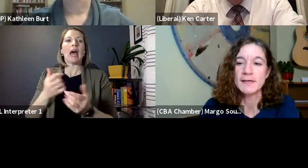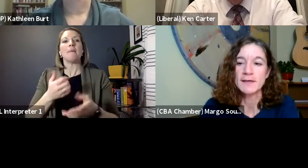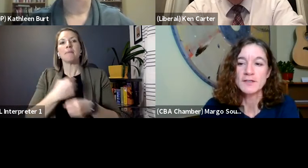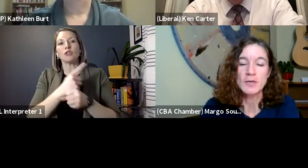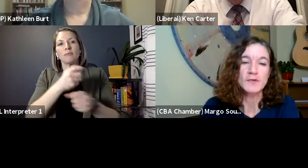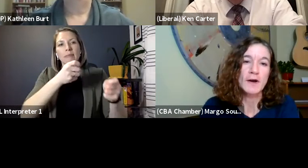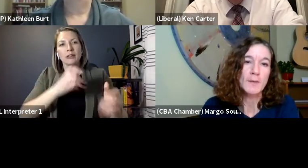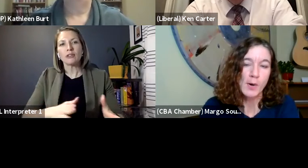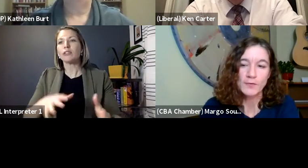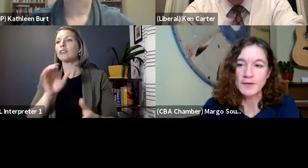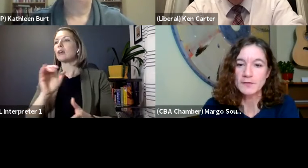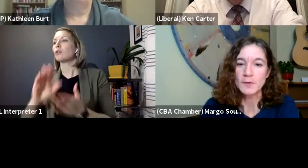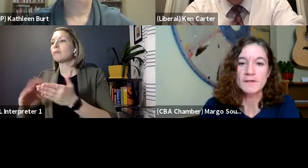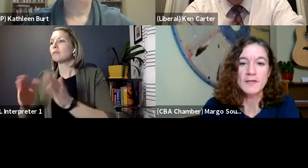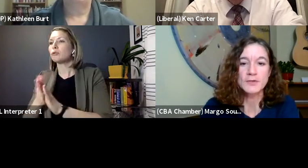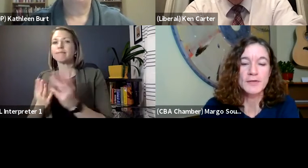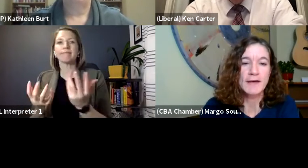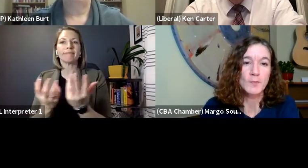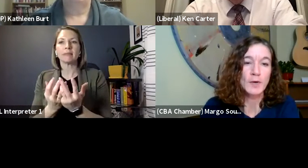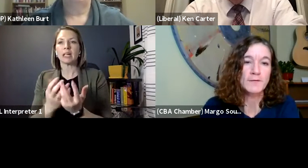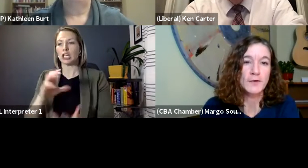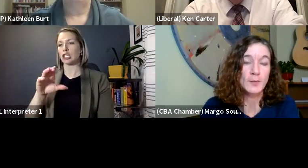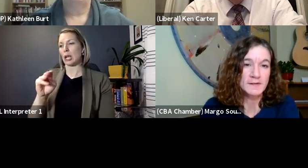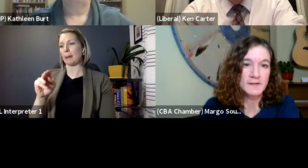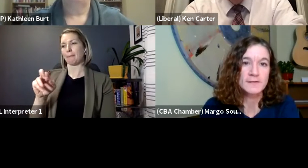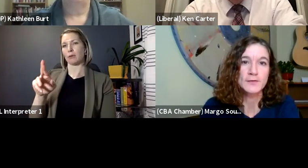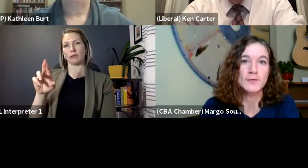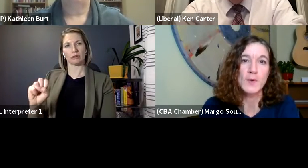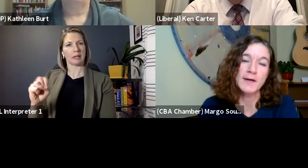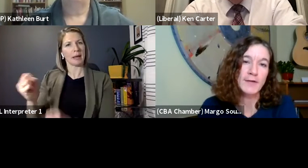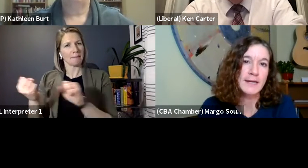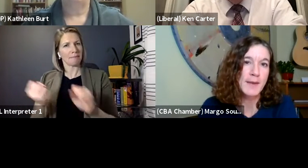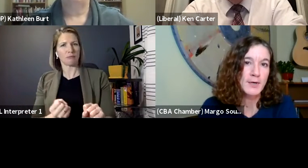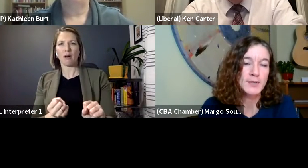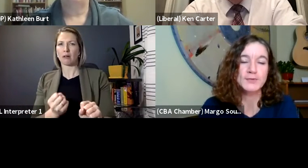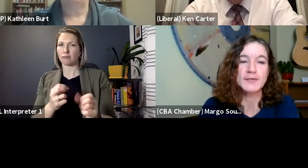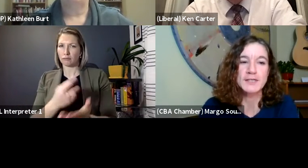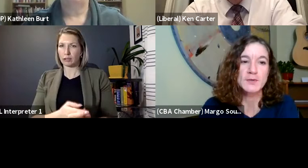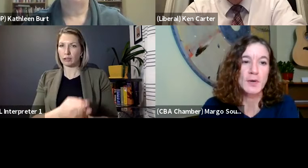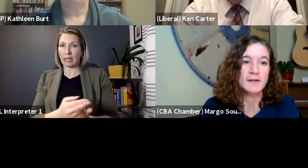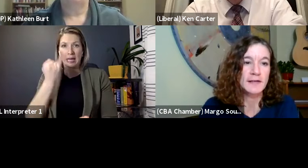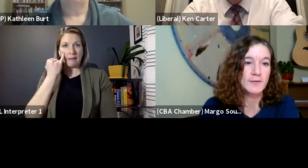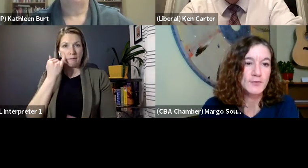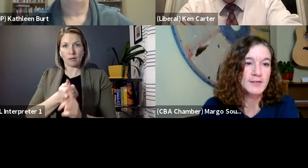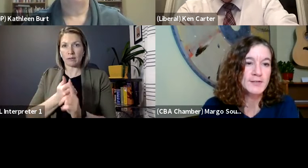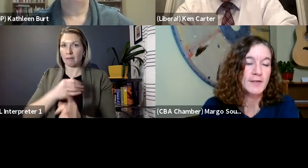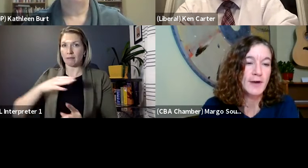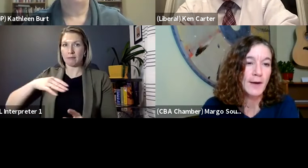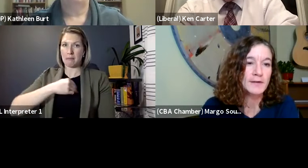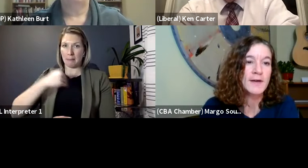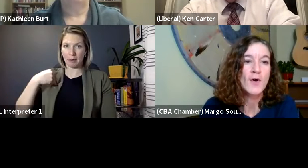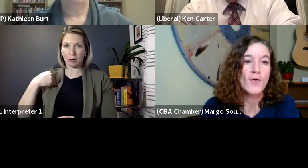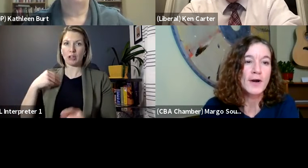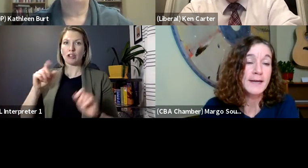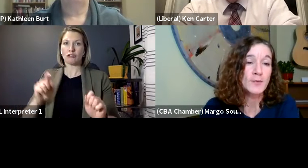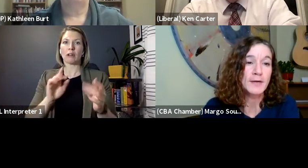information. Chambers are a powerful resource and you should have them working for your business. So if you aren't already a member, you should reach out to our executive director, Heather